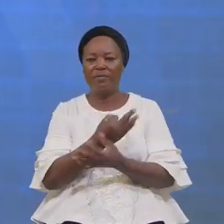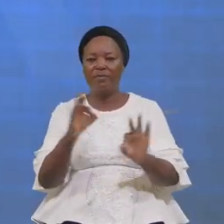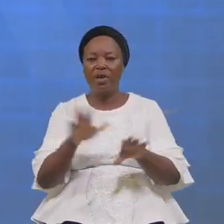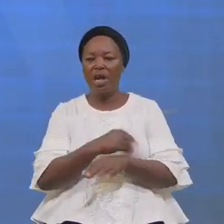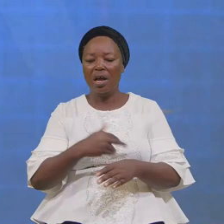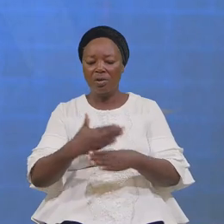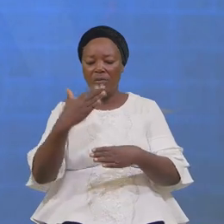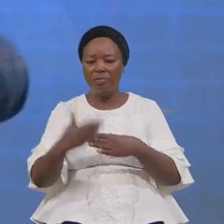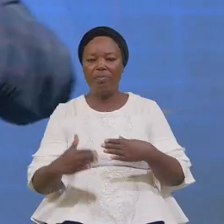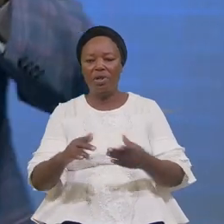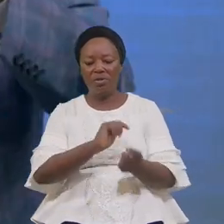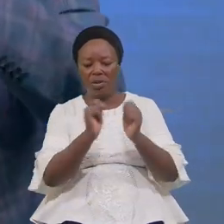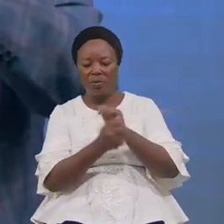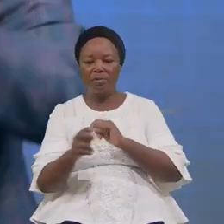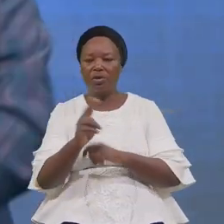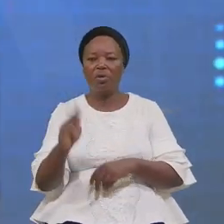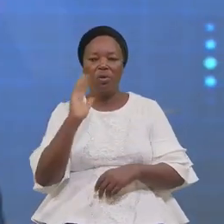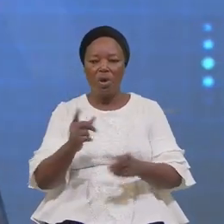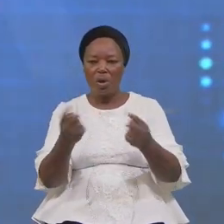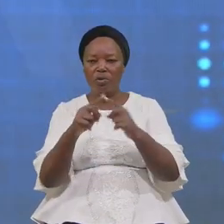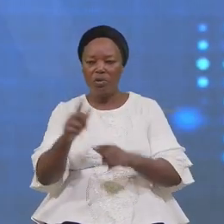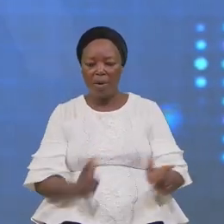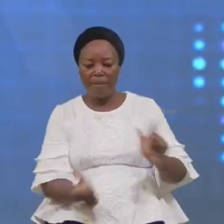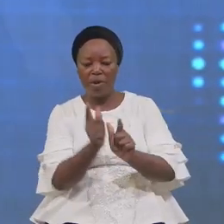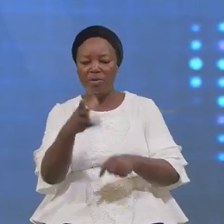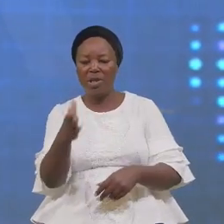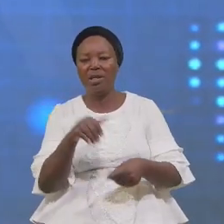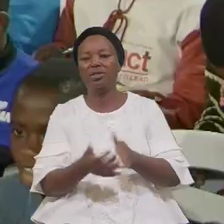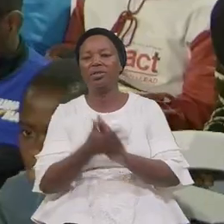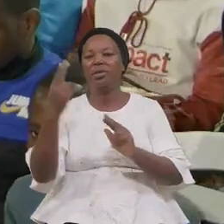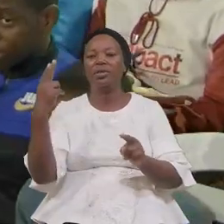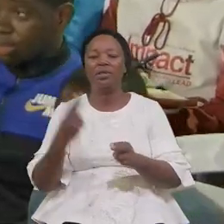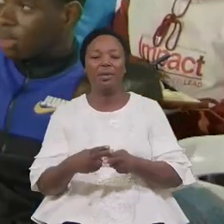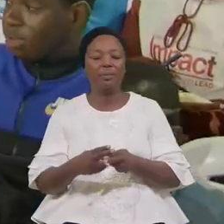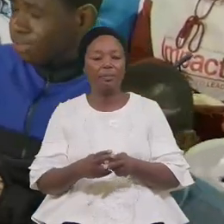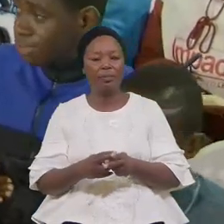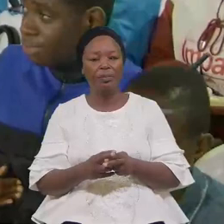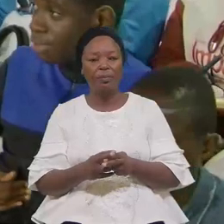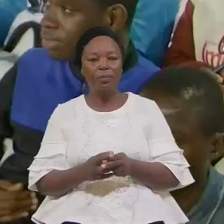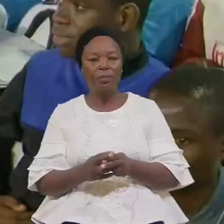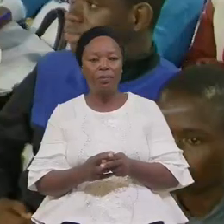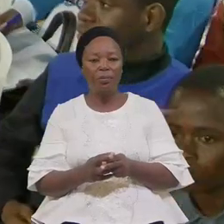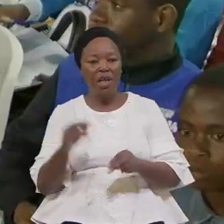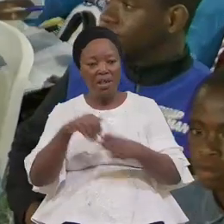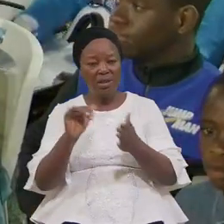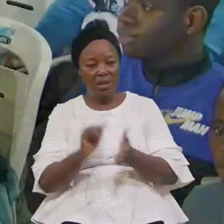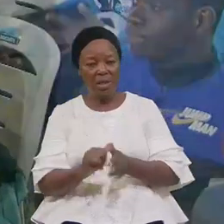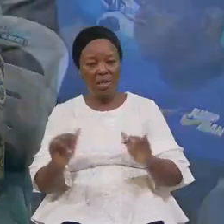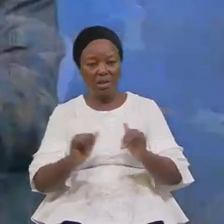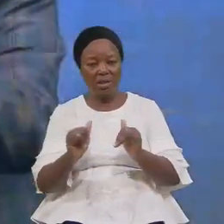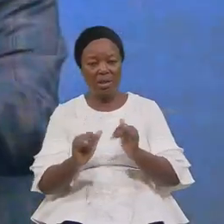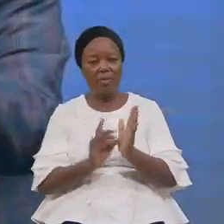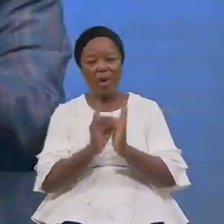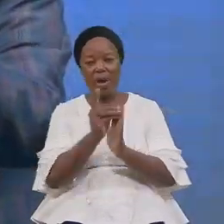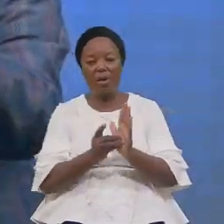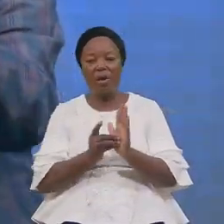total transformation will reach you there in Jesus' name. In that same hour,